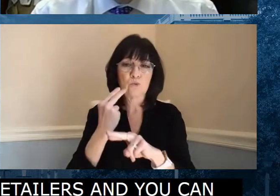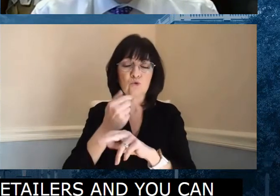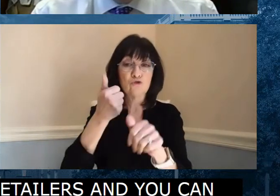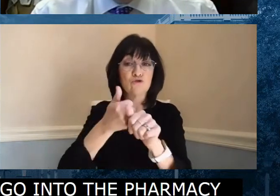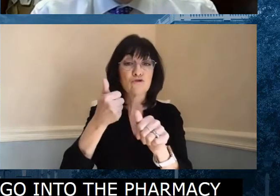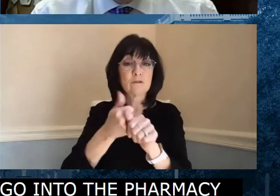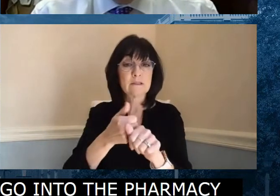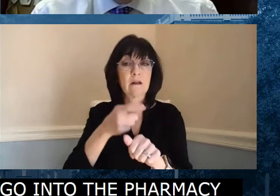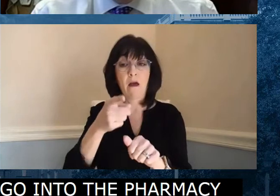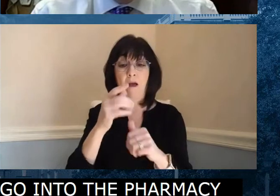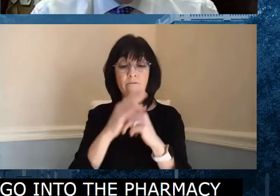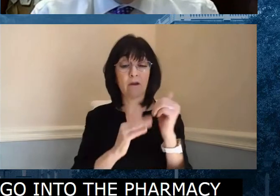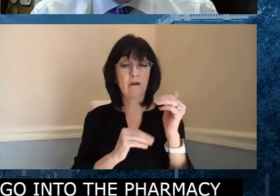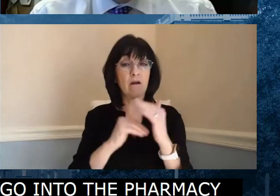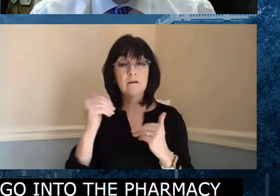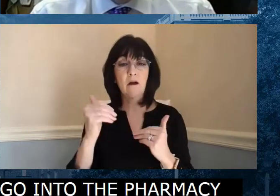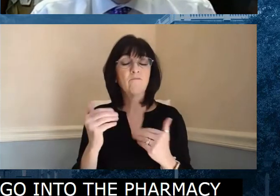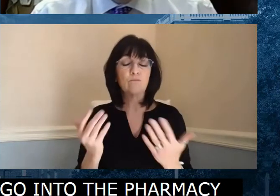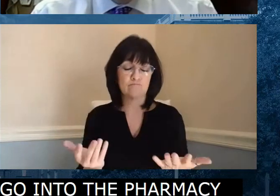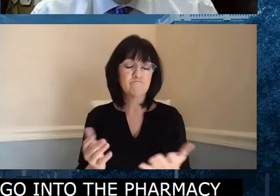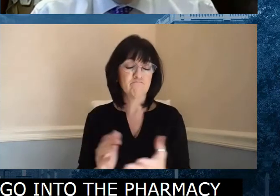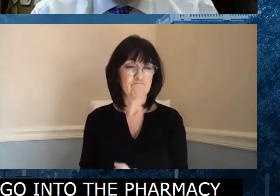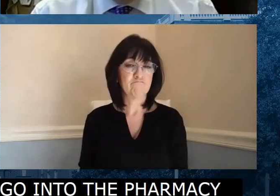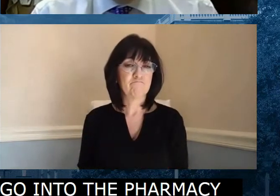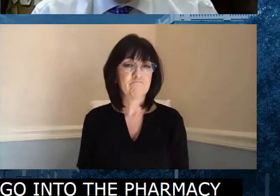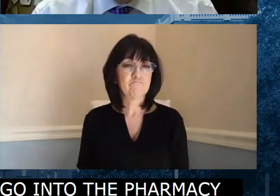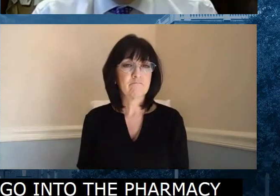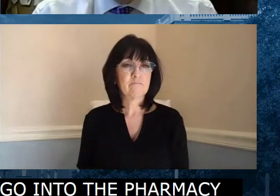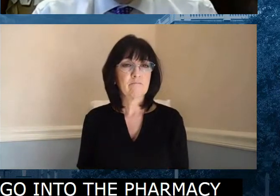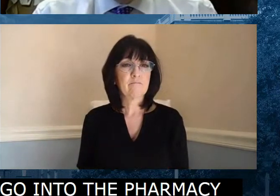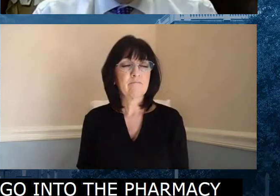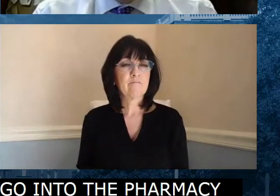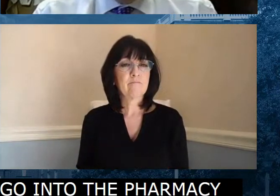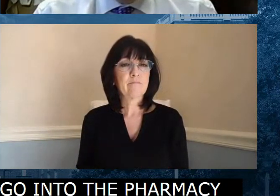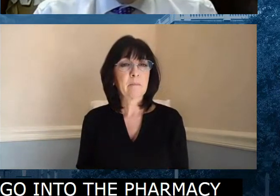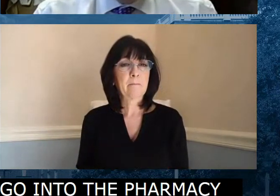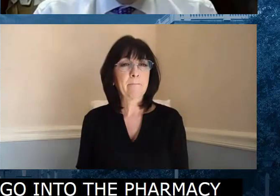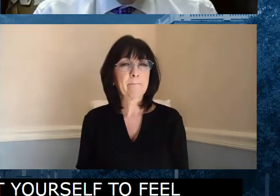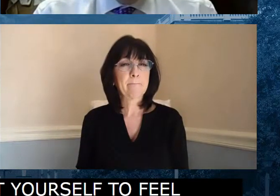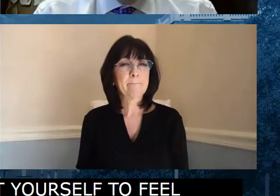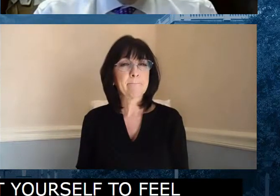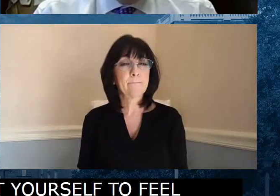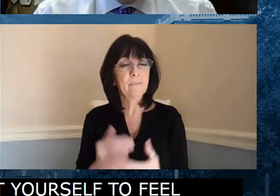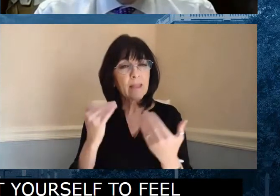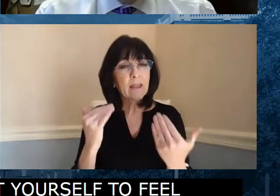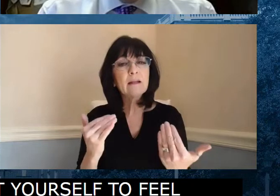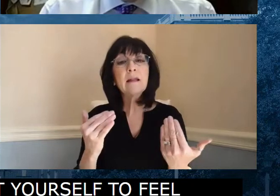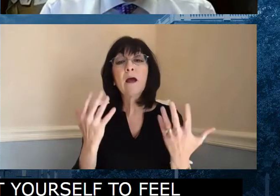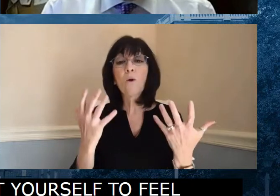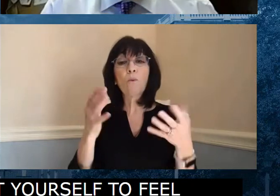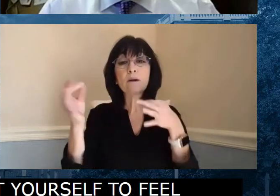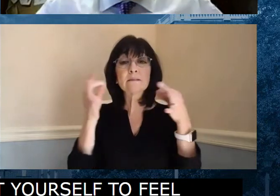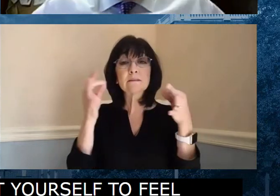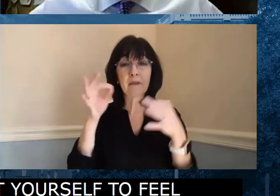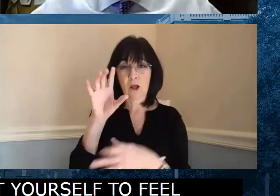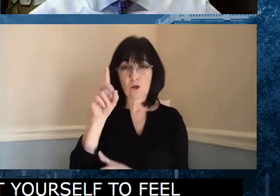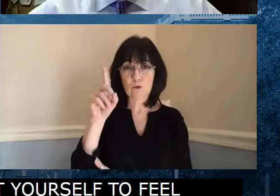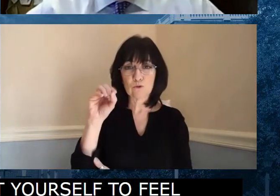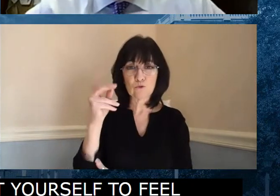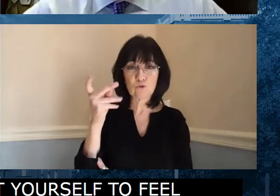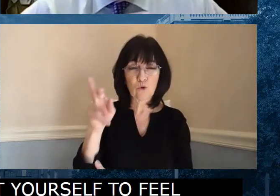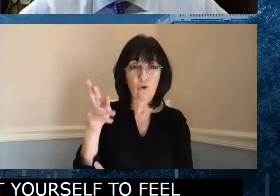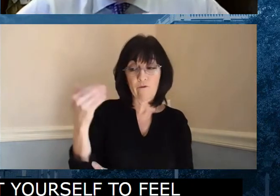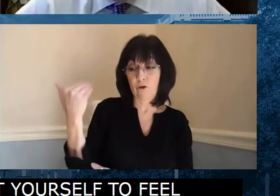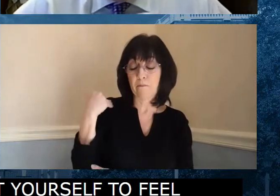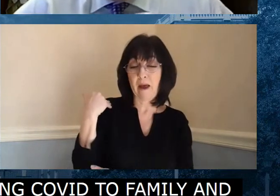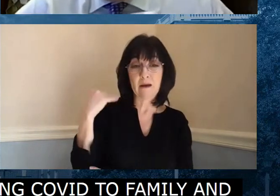you're not spreading COVID to family or friends. Next, we'll talk about our Dover event. So, back in February, we had